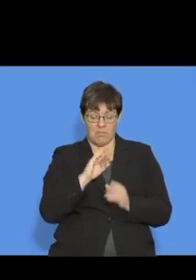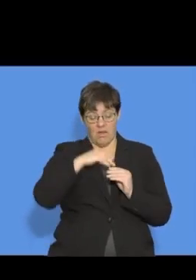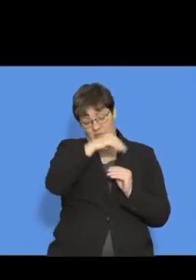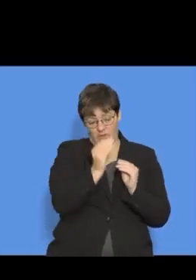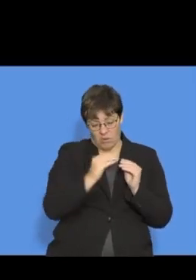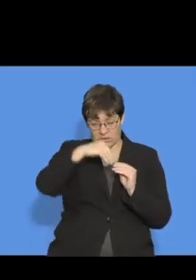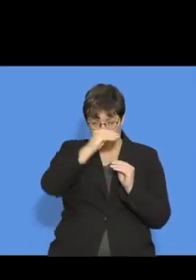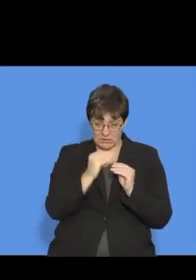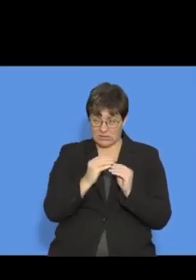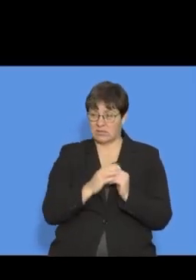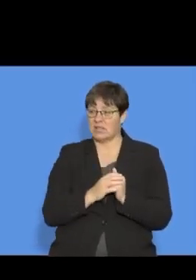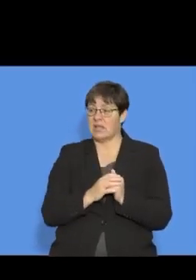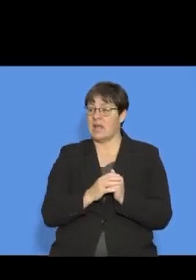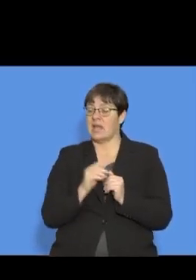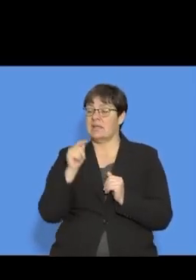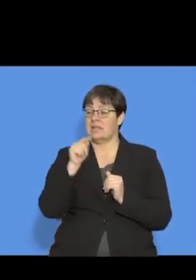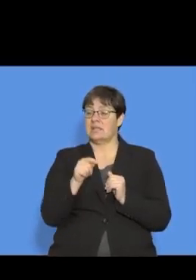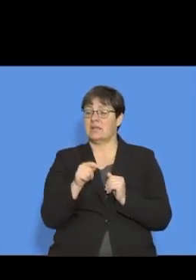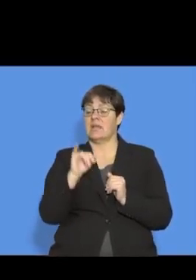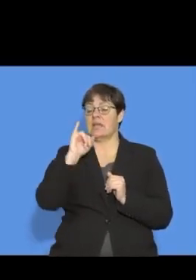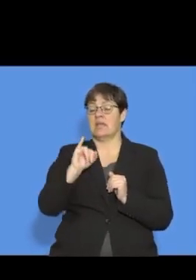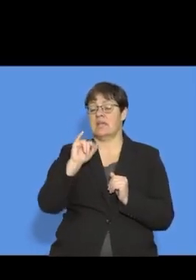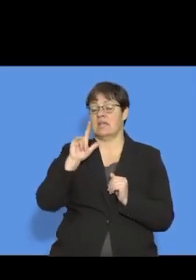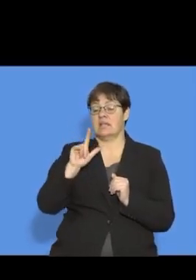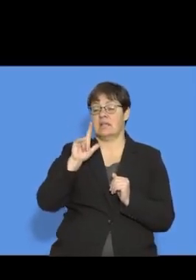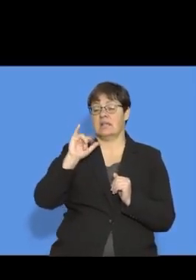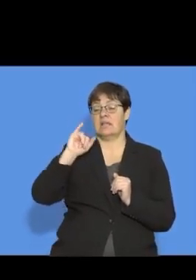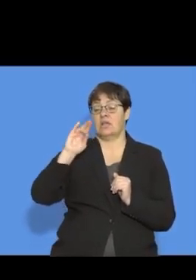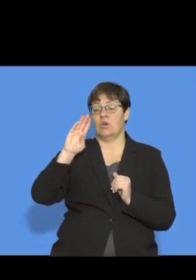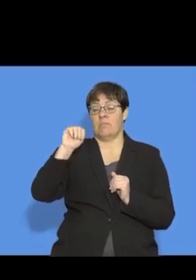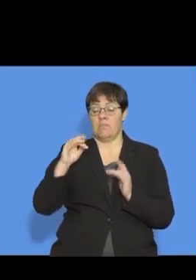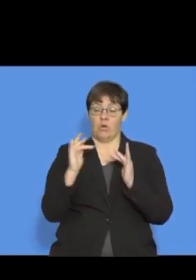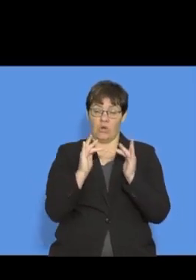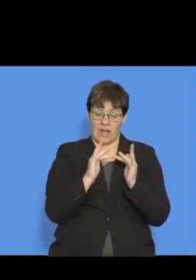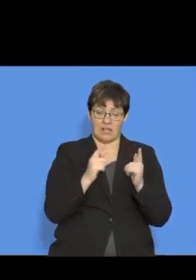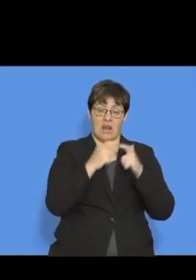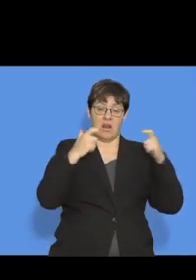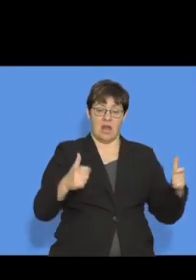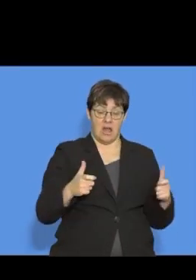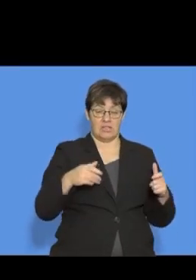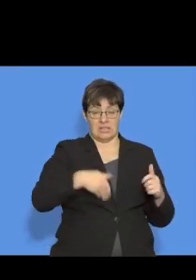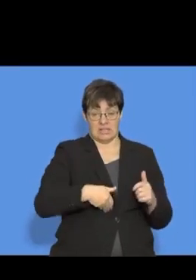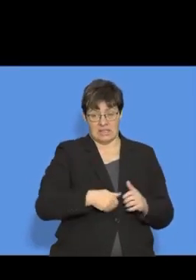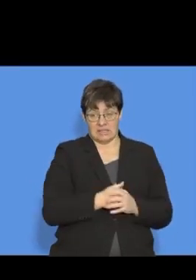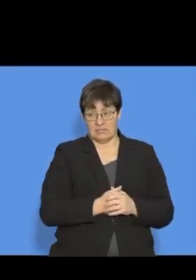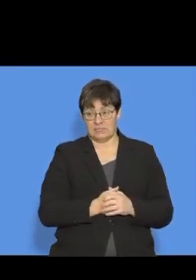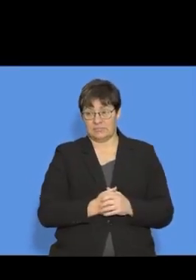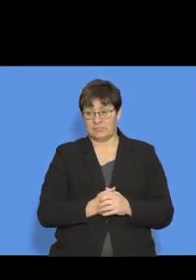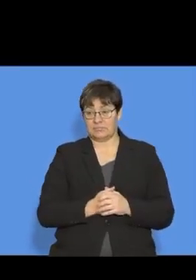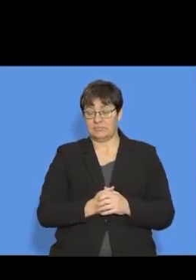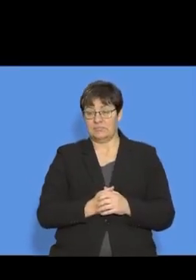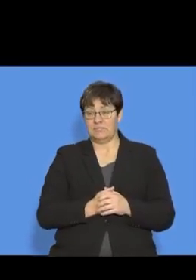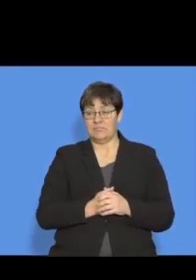Again, it's quite folded and coiled. And then the last bit, the ileum, which connects to the large